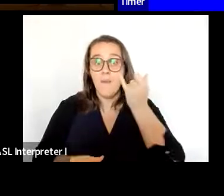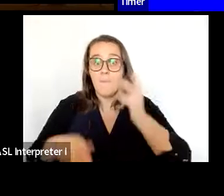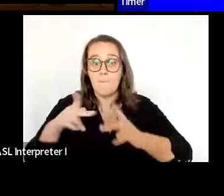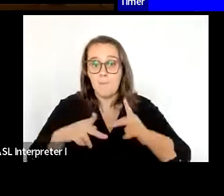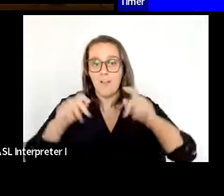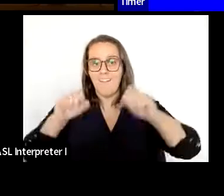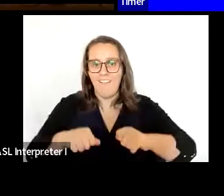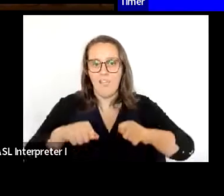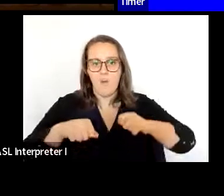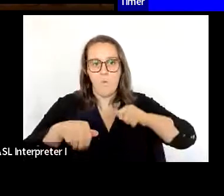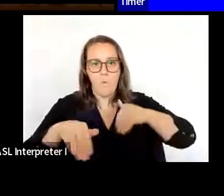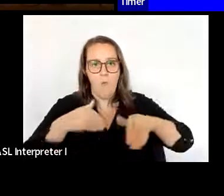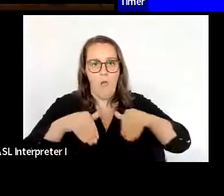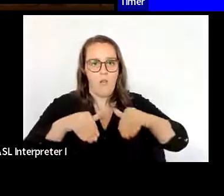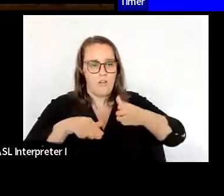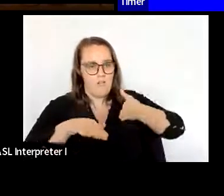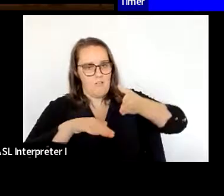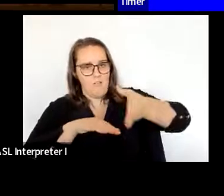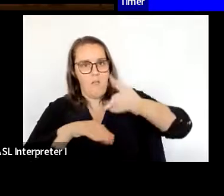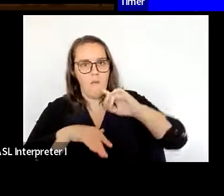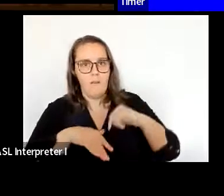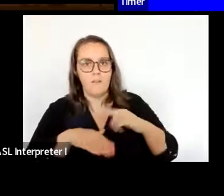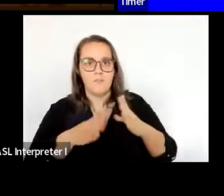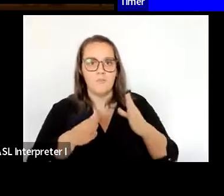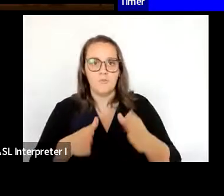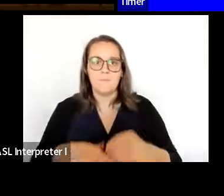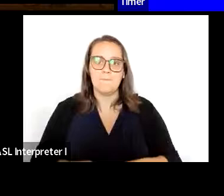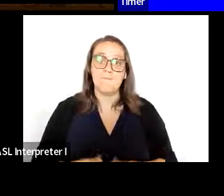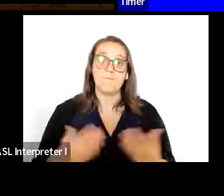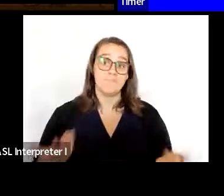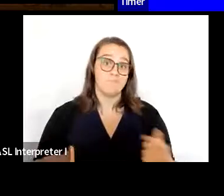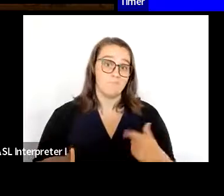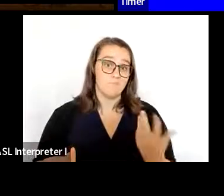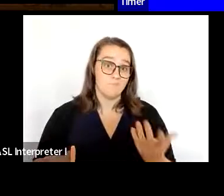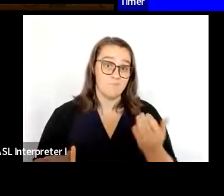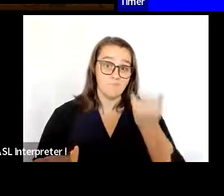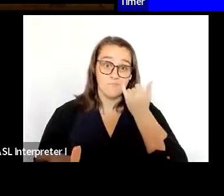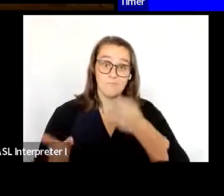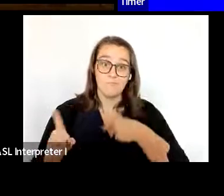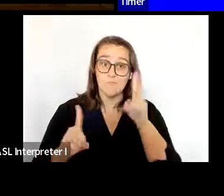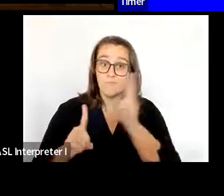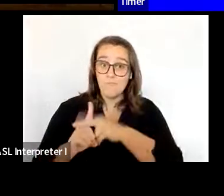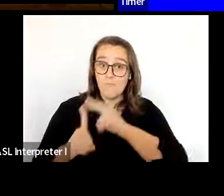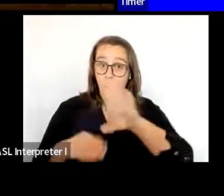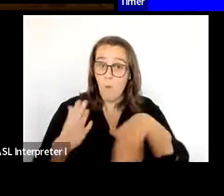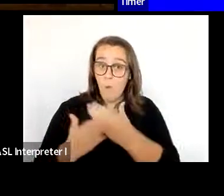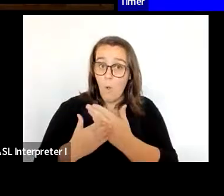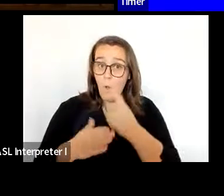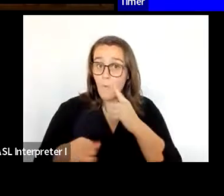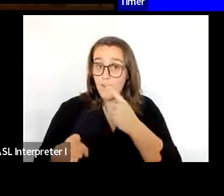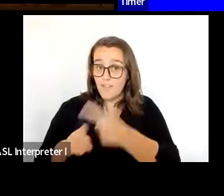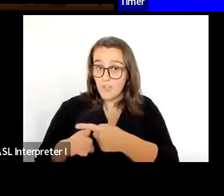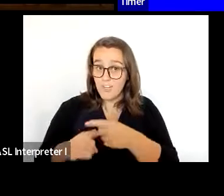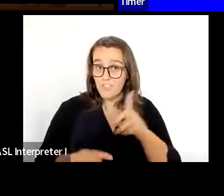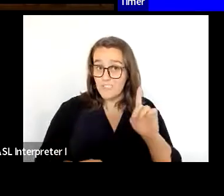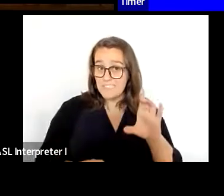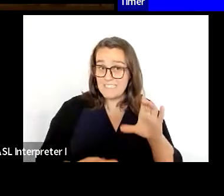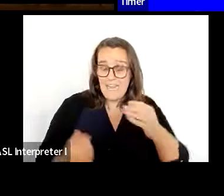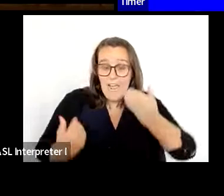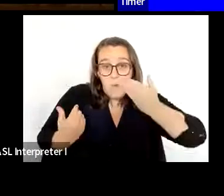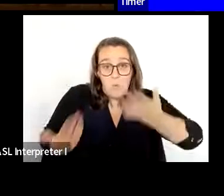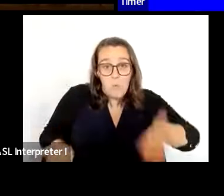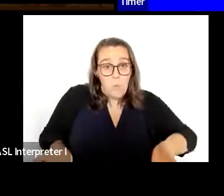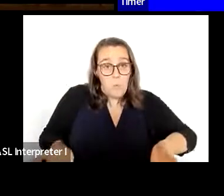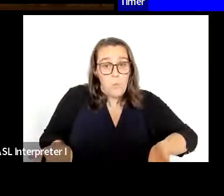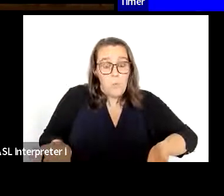enough to make a right on red. Whether that carries through all of the intersections in the district, I can't say. But